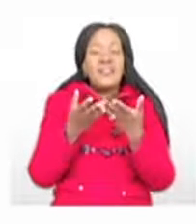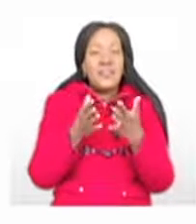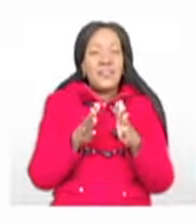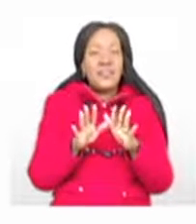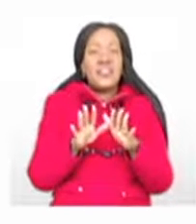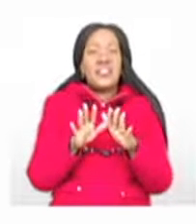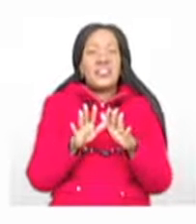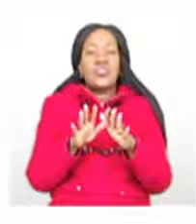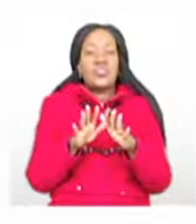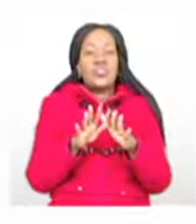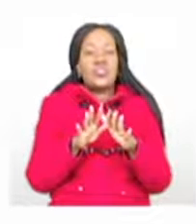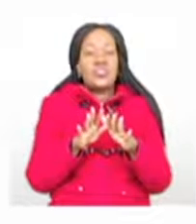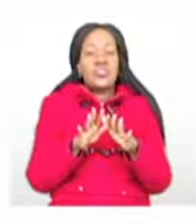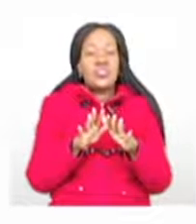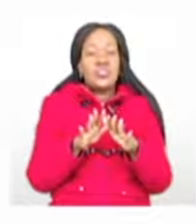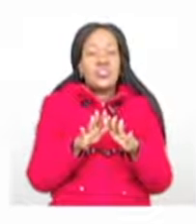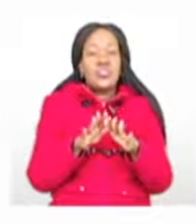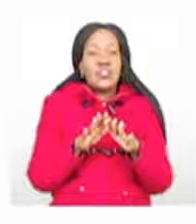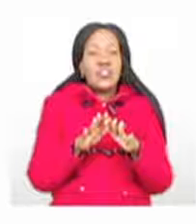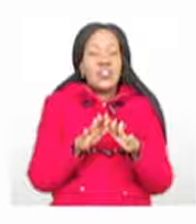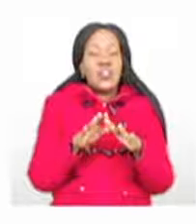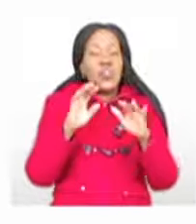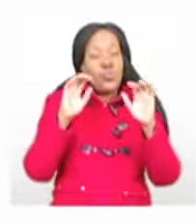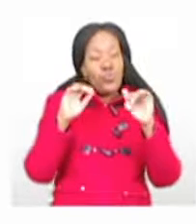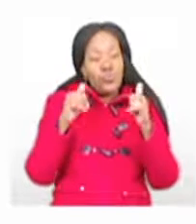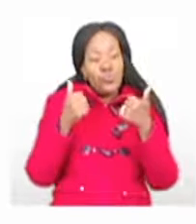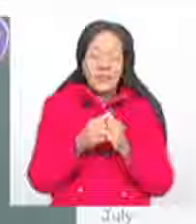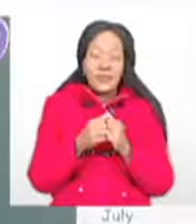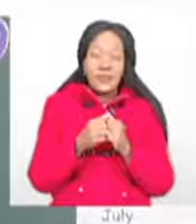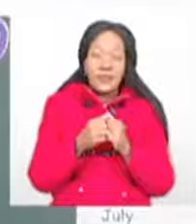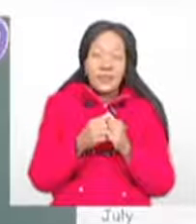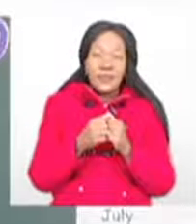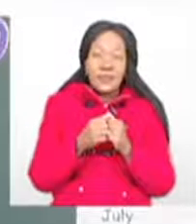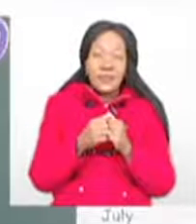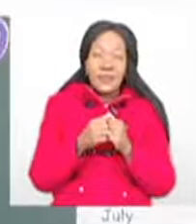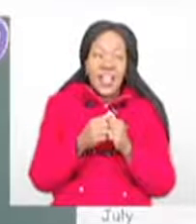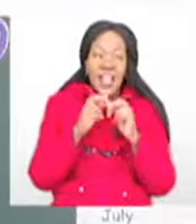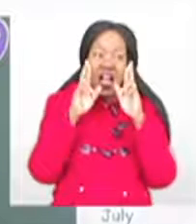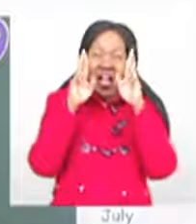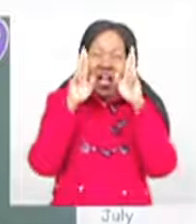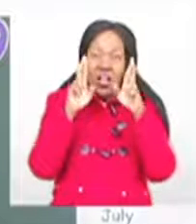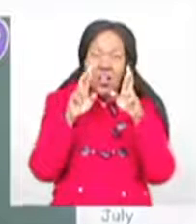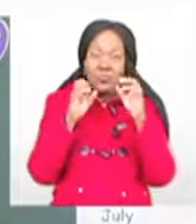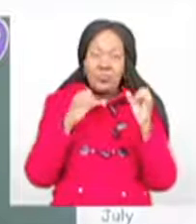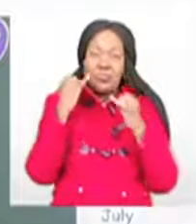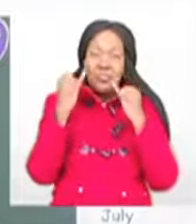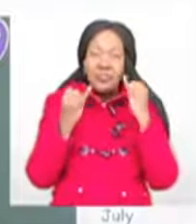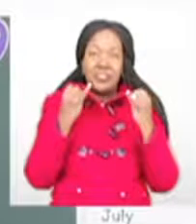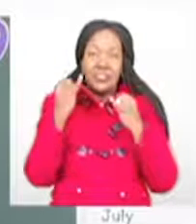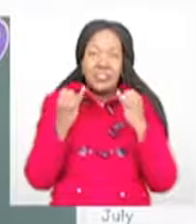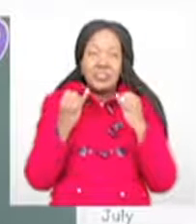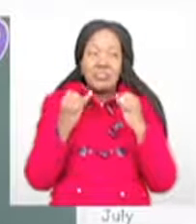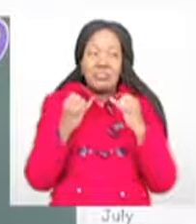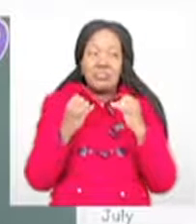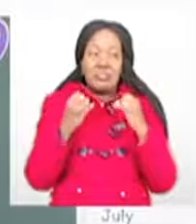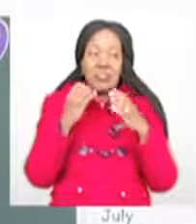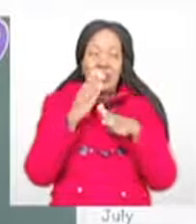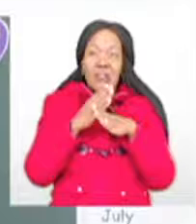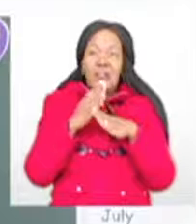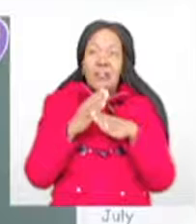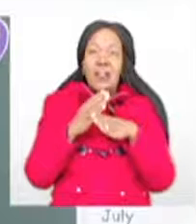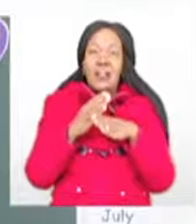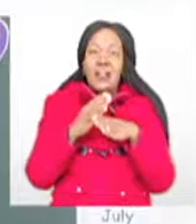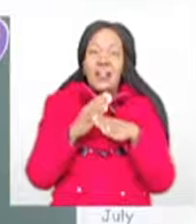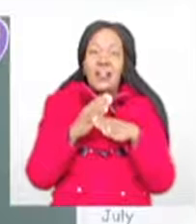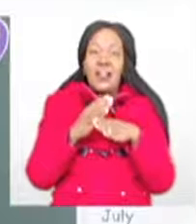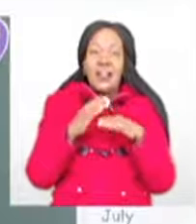this part of the lesson, well done. I hope you have enjoyed the lesson. Now it